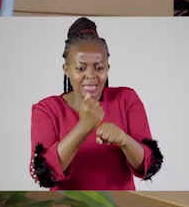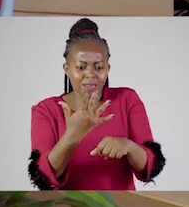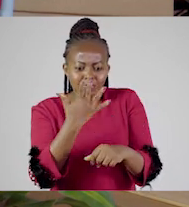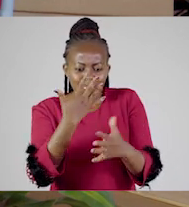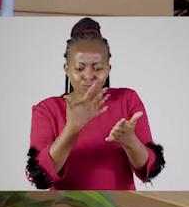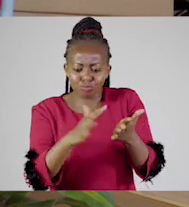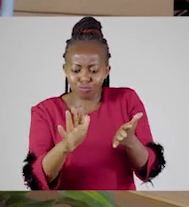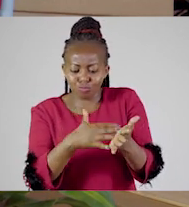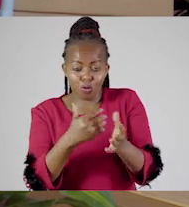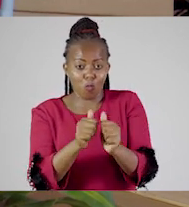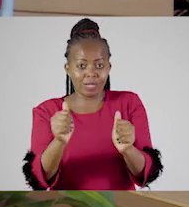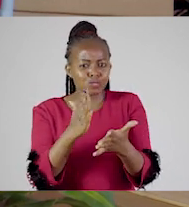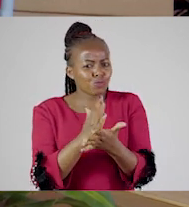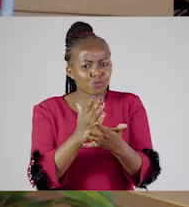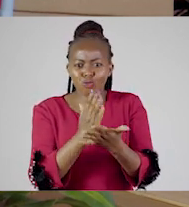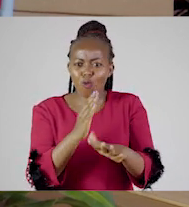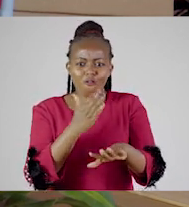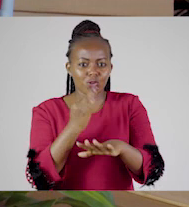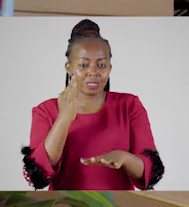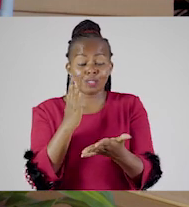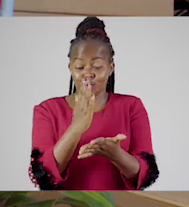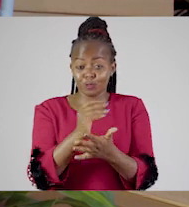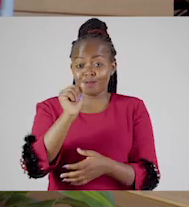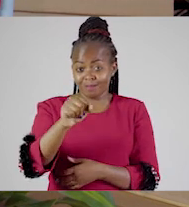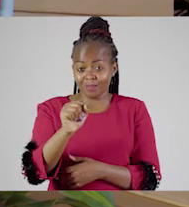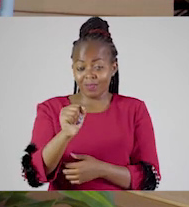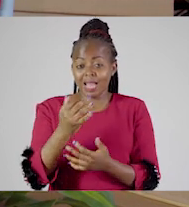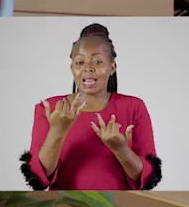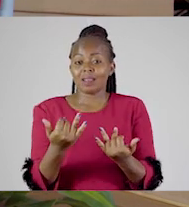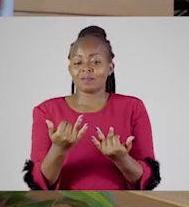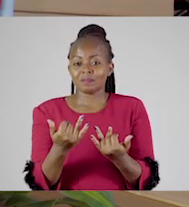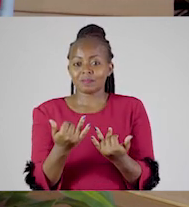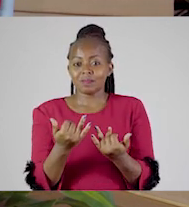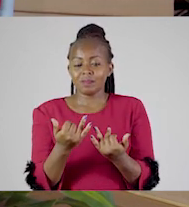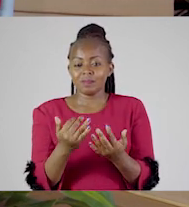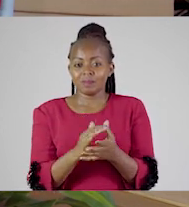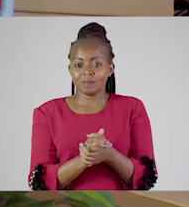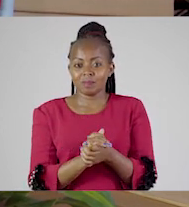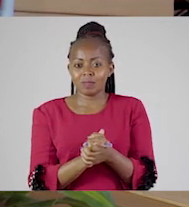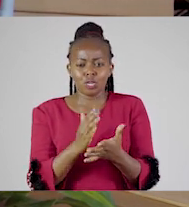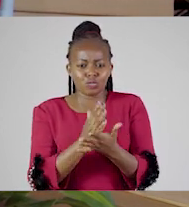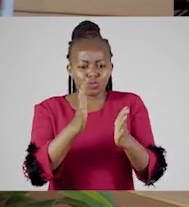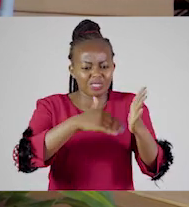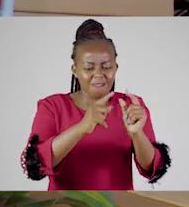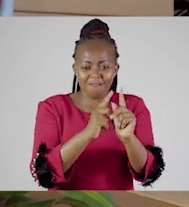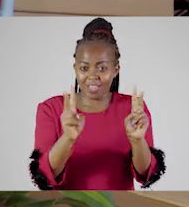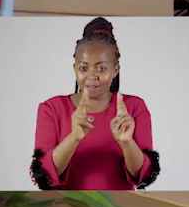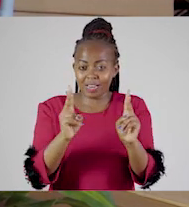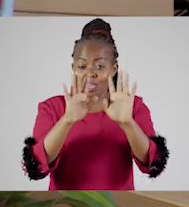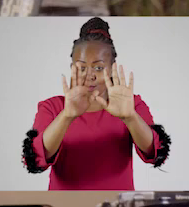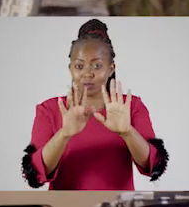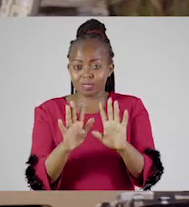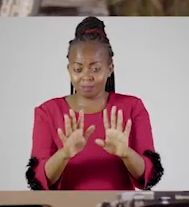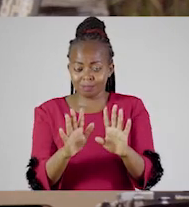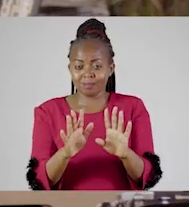dust off nicely. Is that true? Absolutely, it is. And such kind of brushes are very relevant